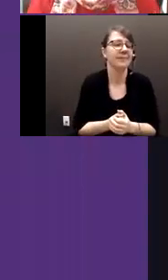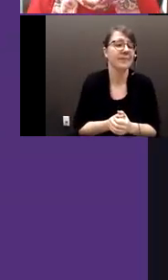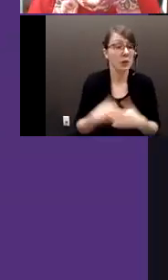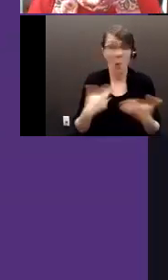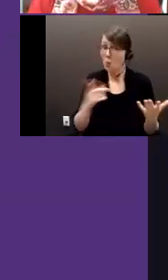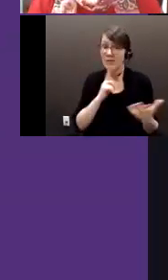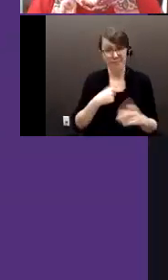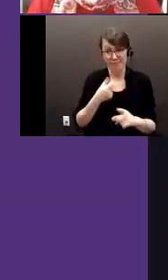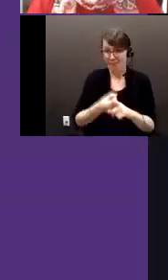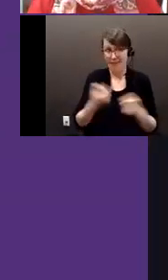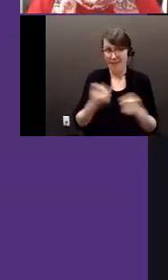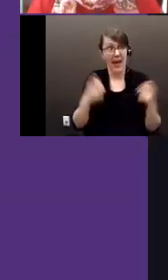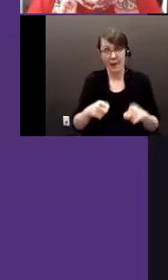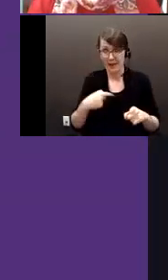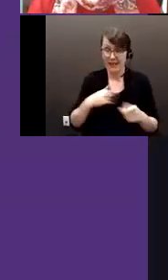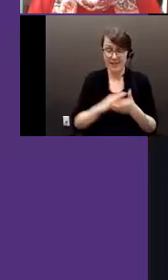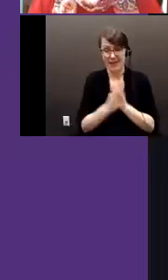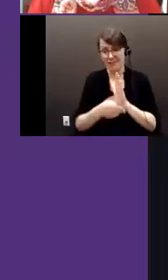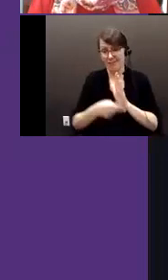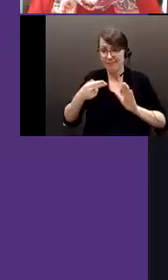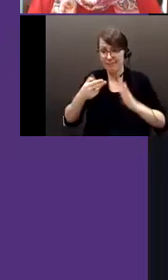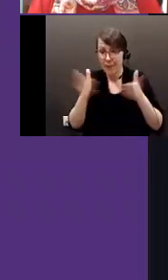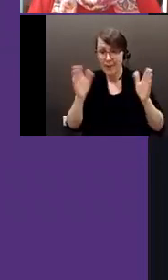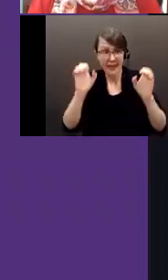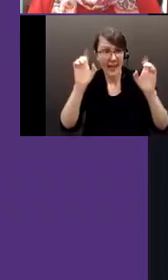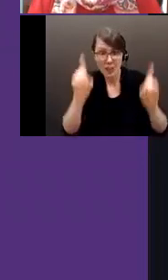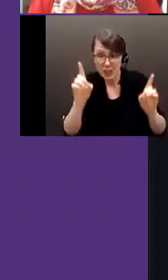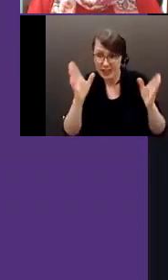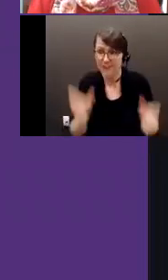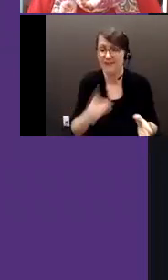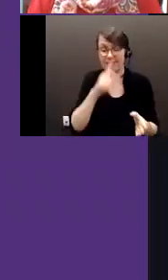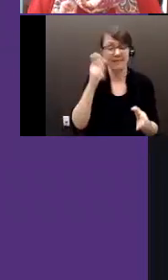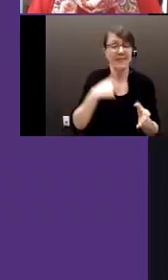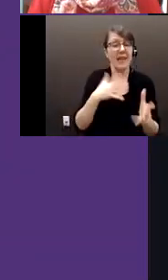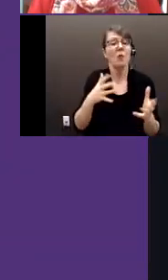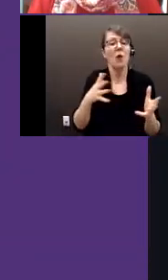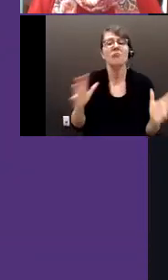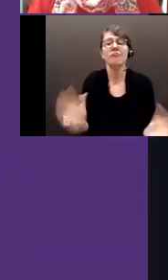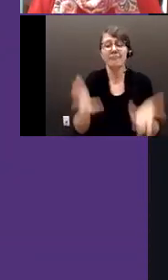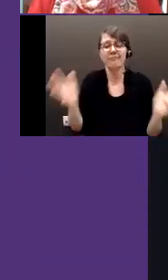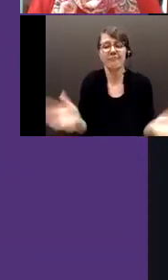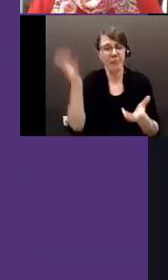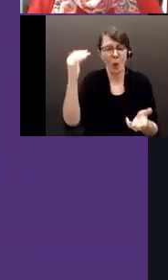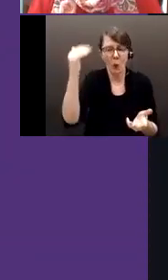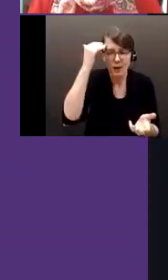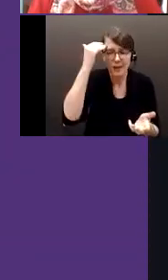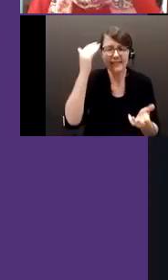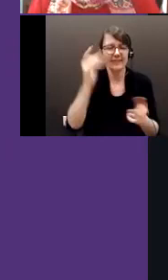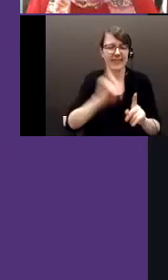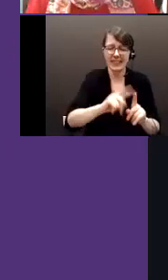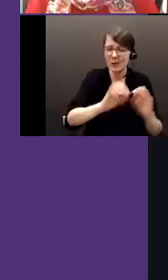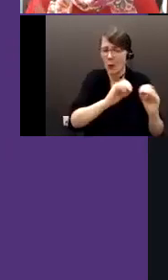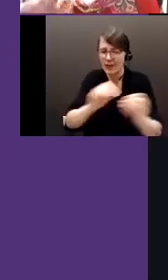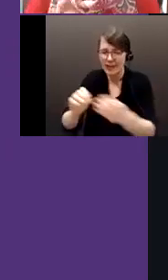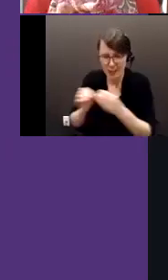share information and to create spaces where we can also create that awareness around this issue.